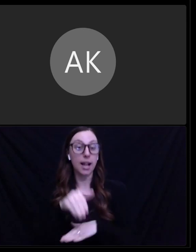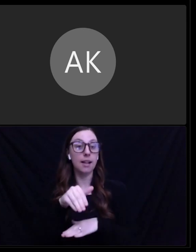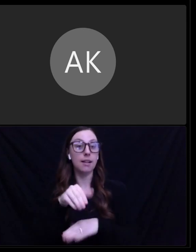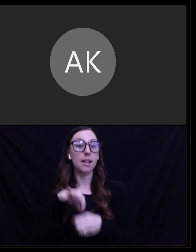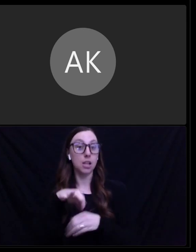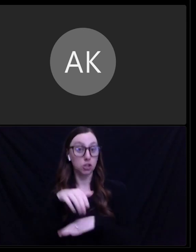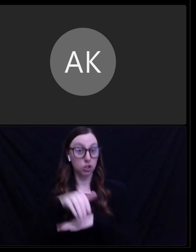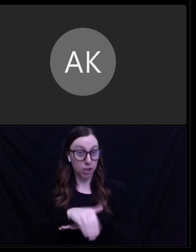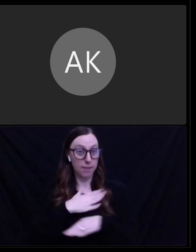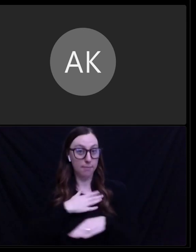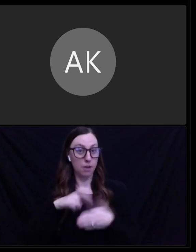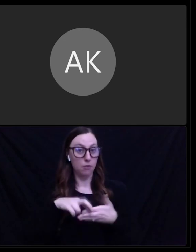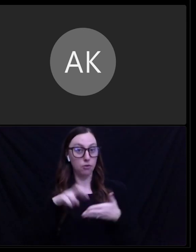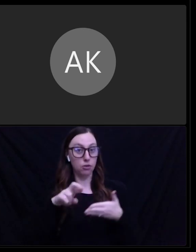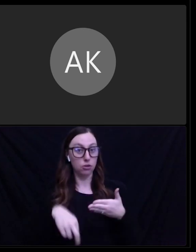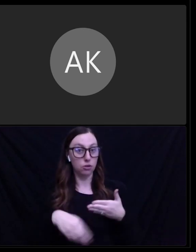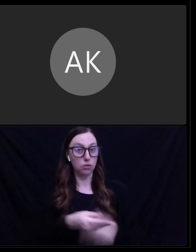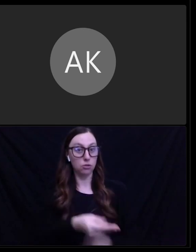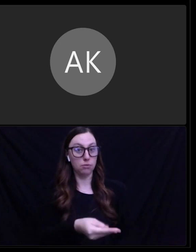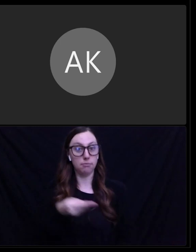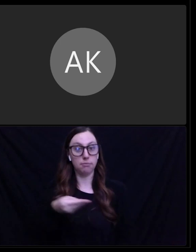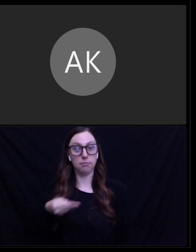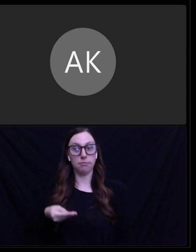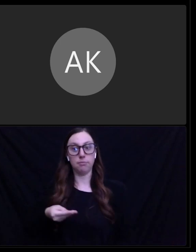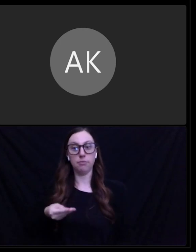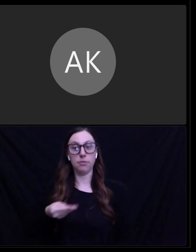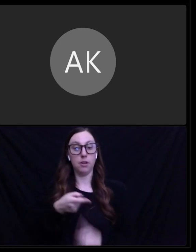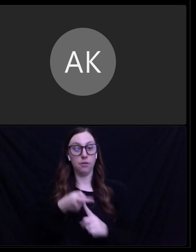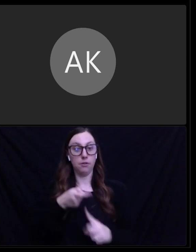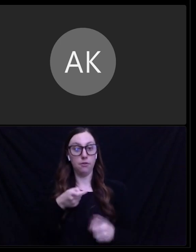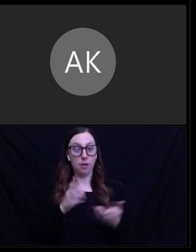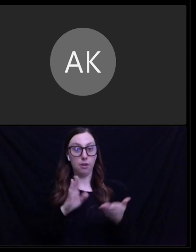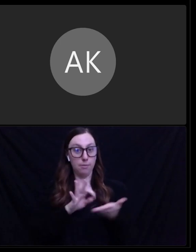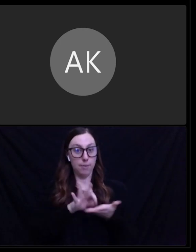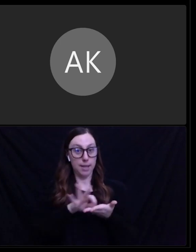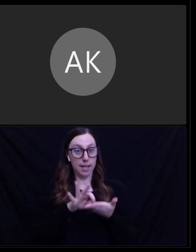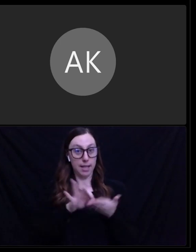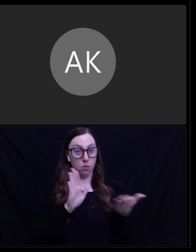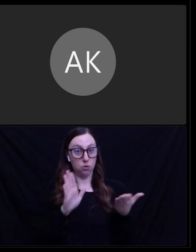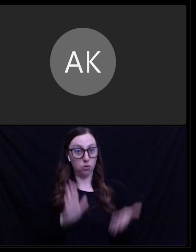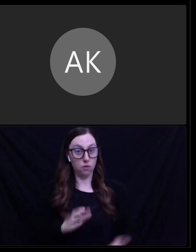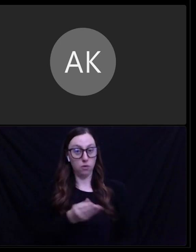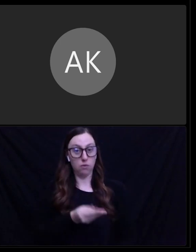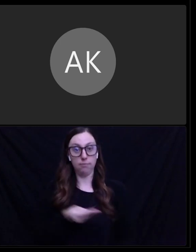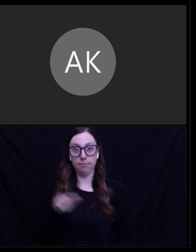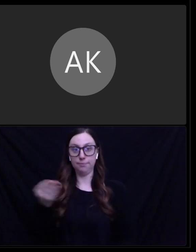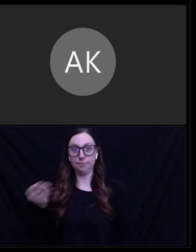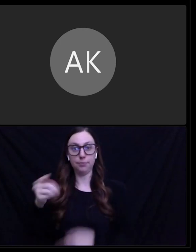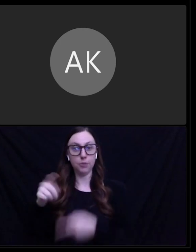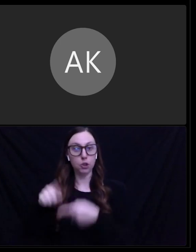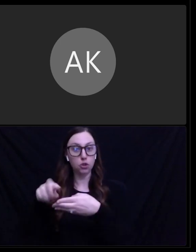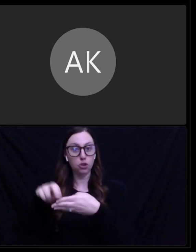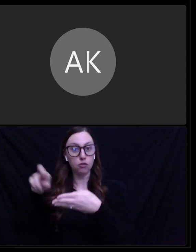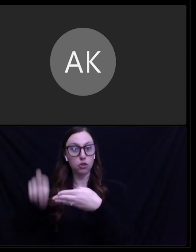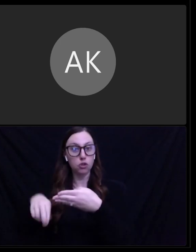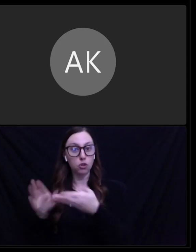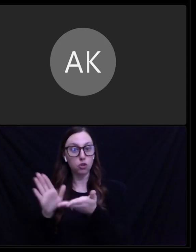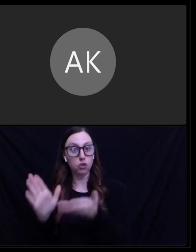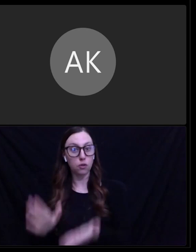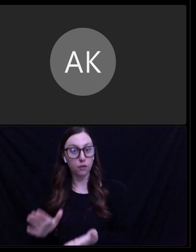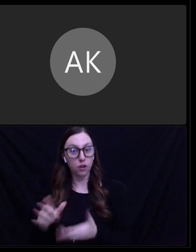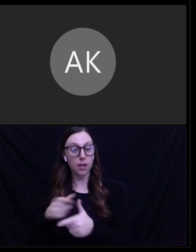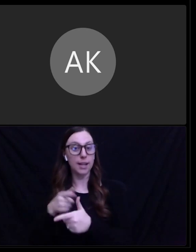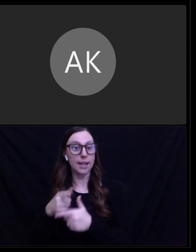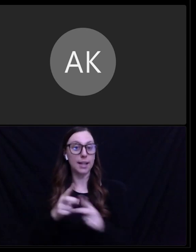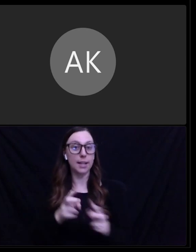it from the count server, take it to the results server, and I am loading it in